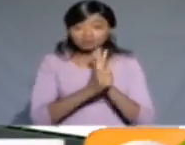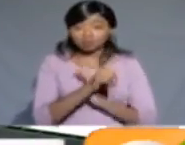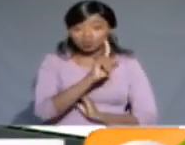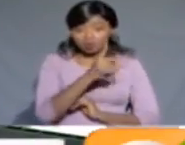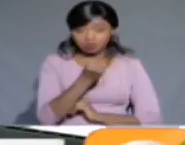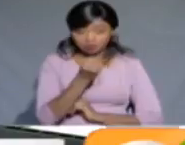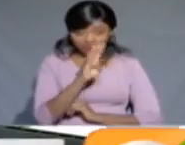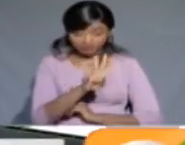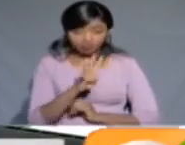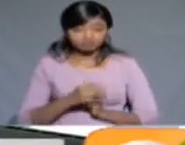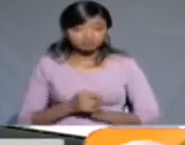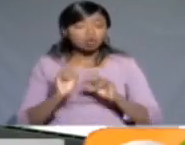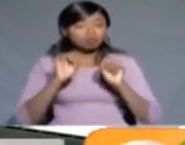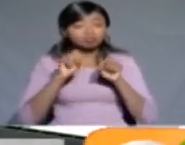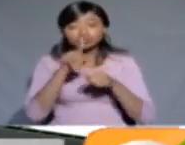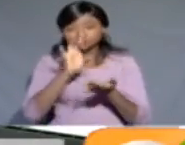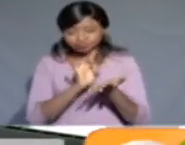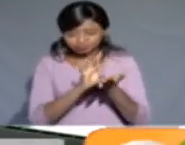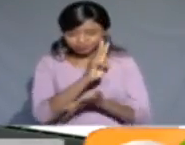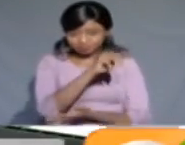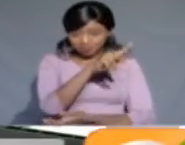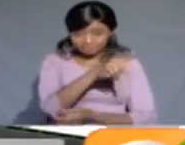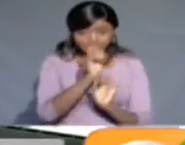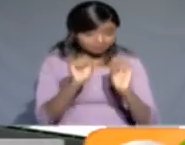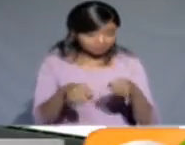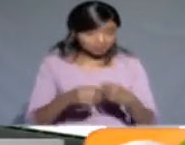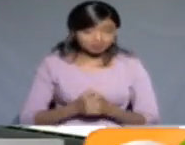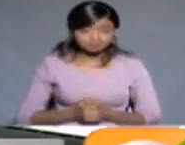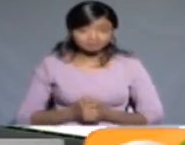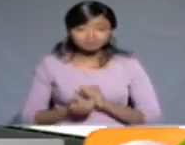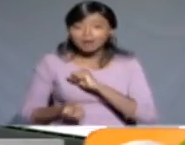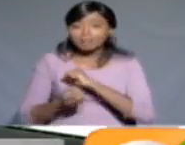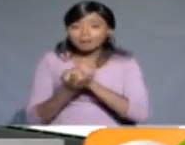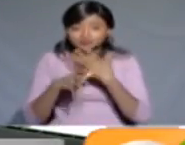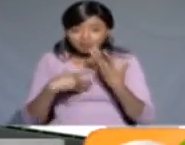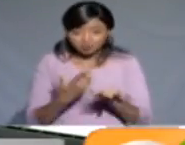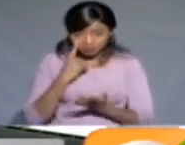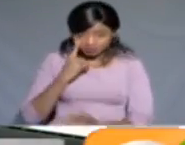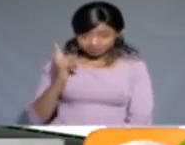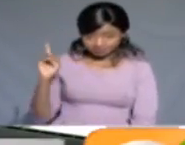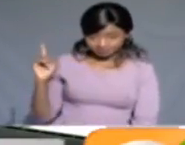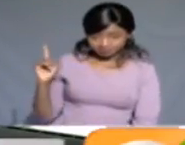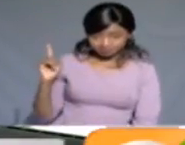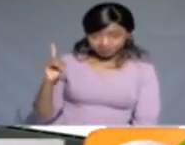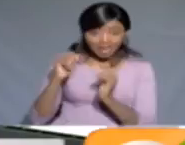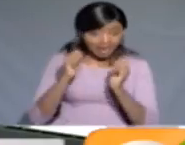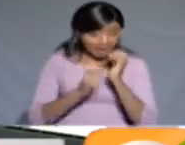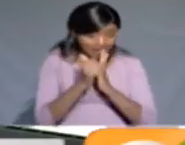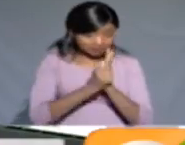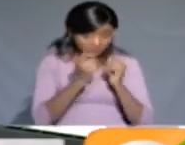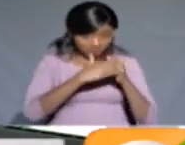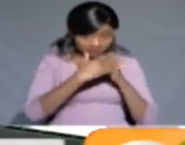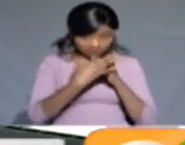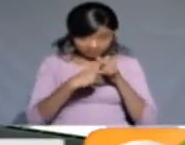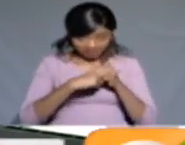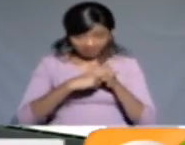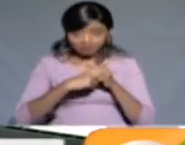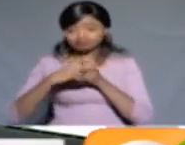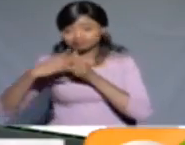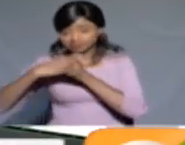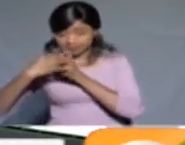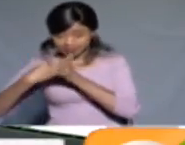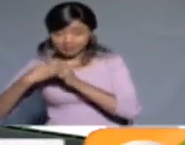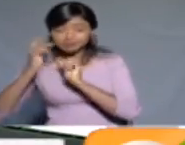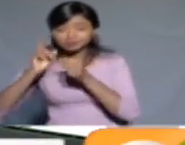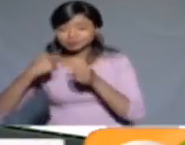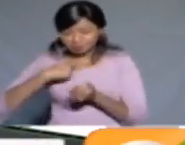to recall your MP. It states the electorate under Articles 97 and 98 have the right